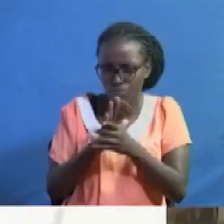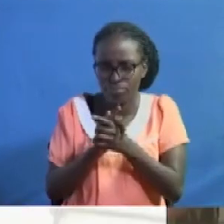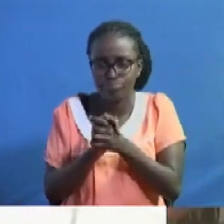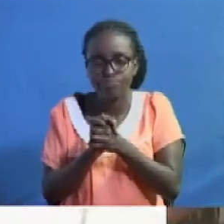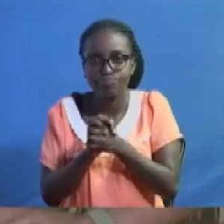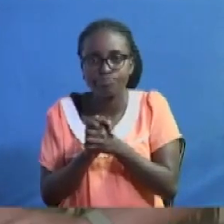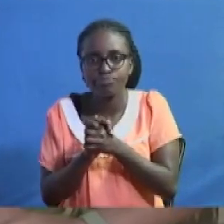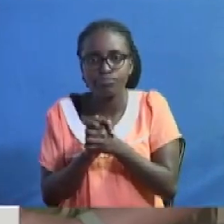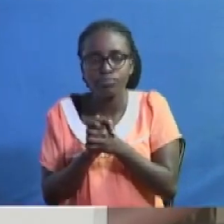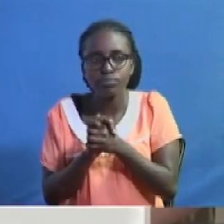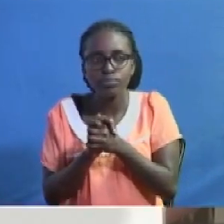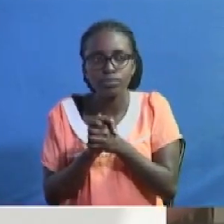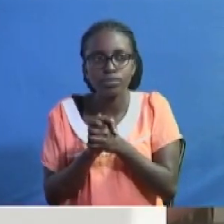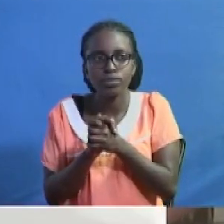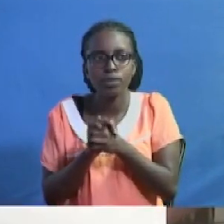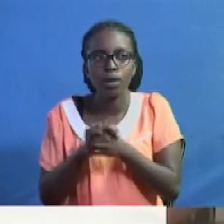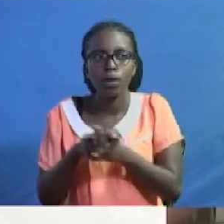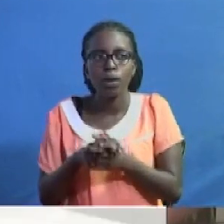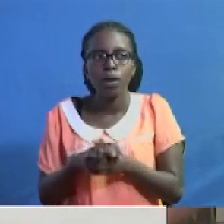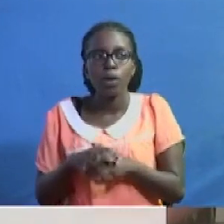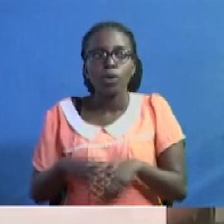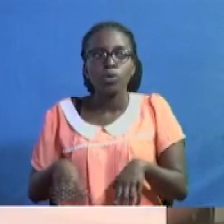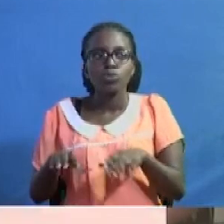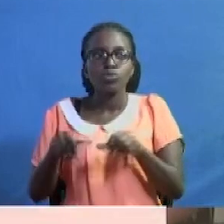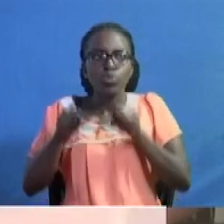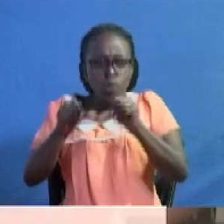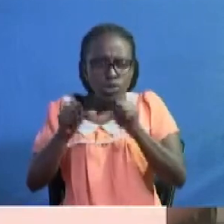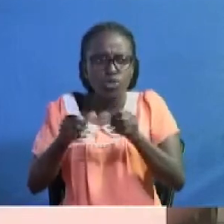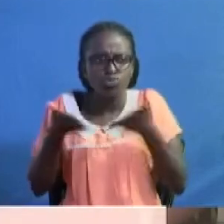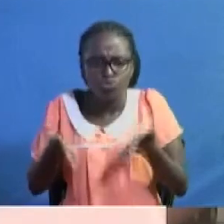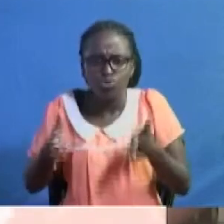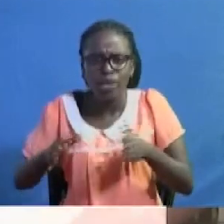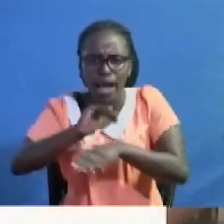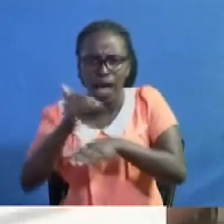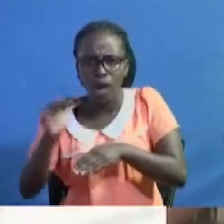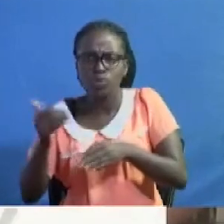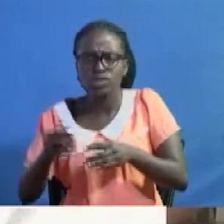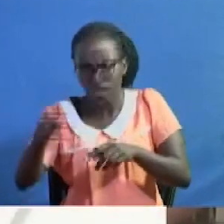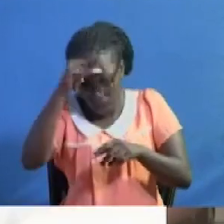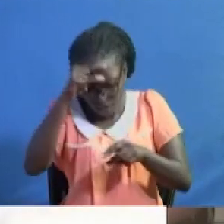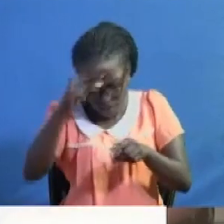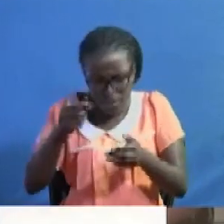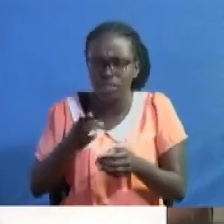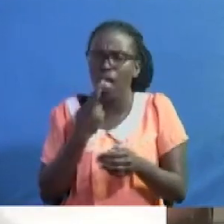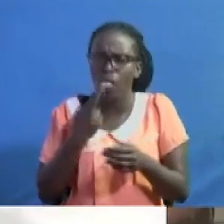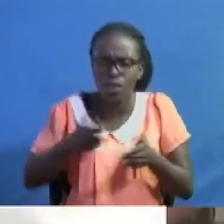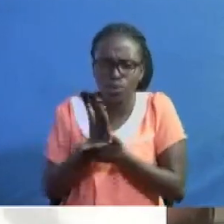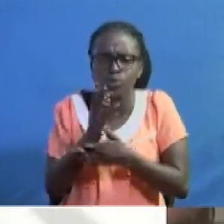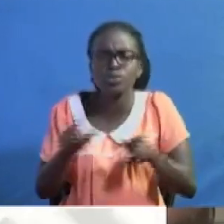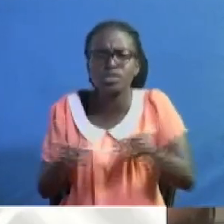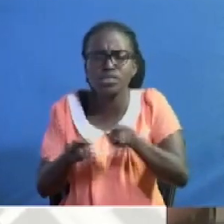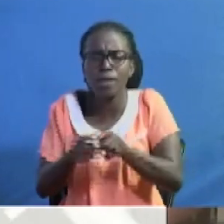But we have collaborated with the county government, we have collaborated with Red Cross. They really assisted us so